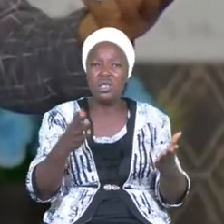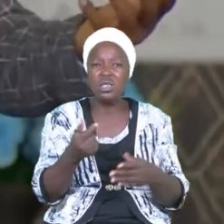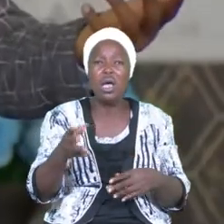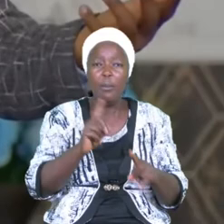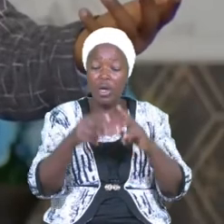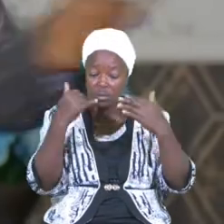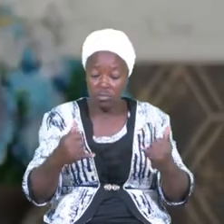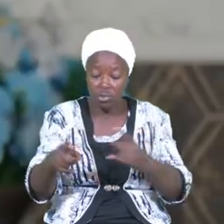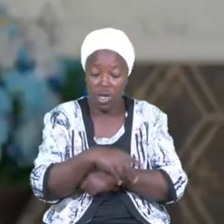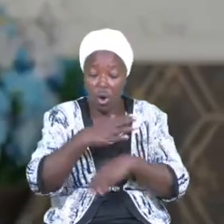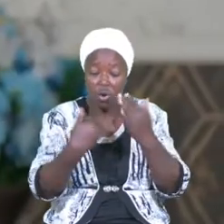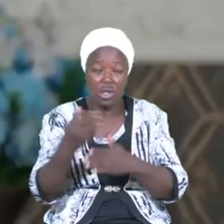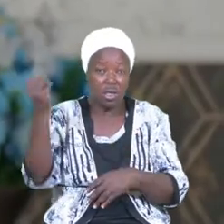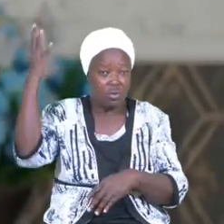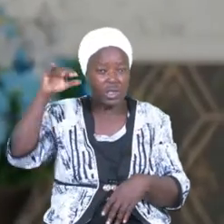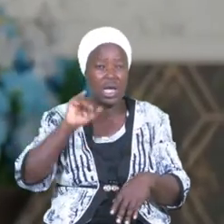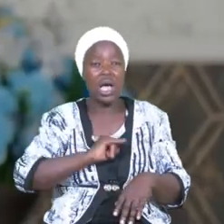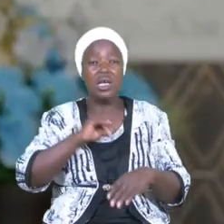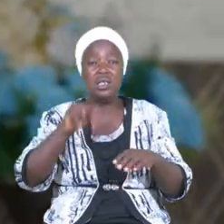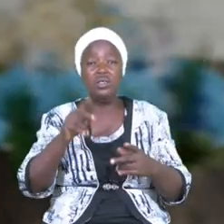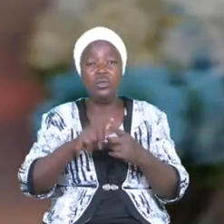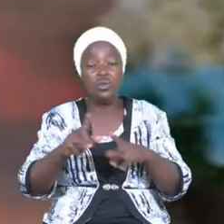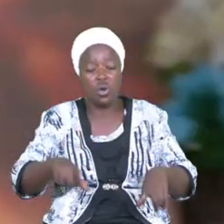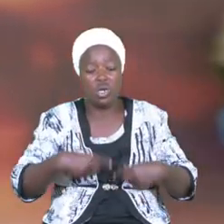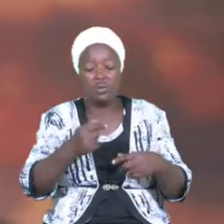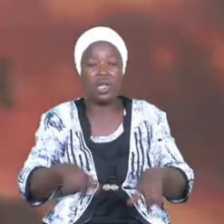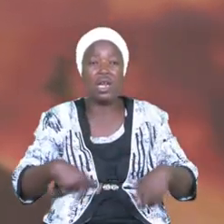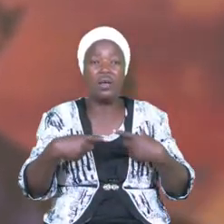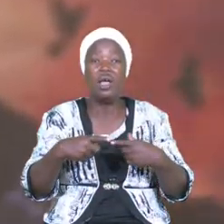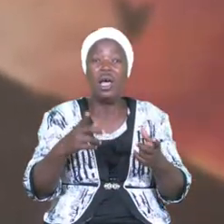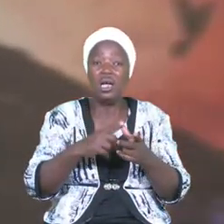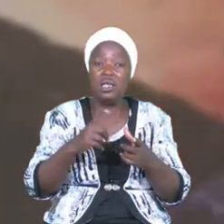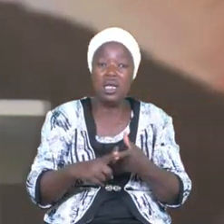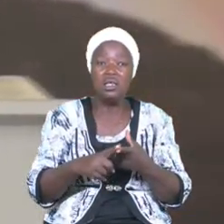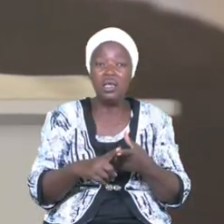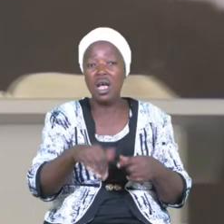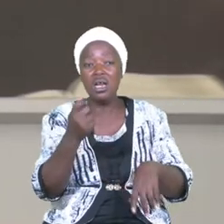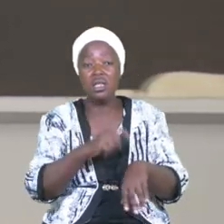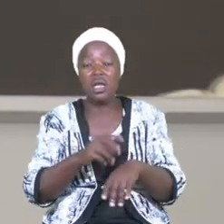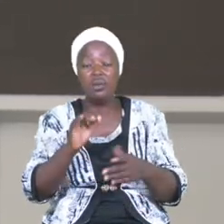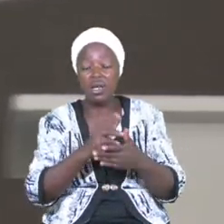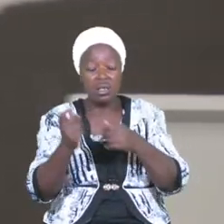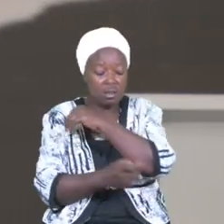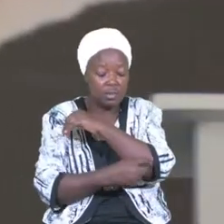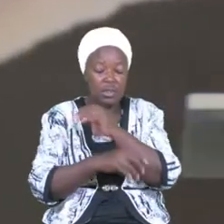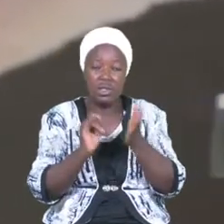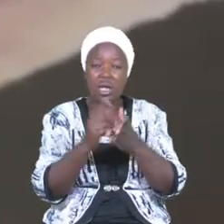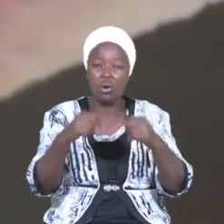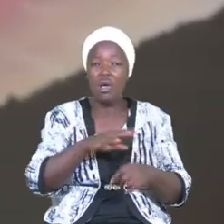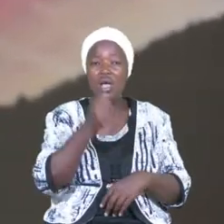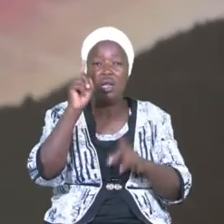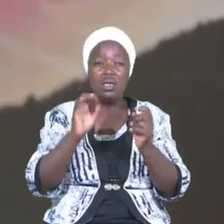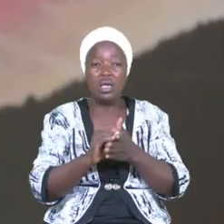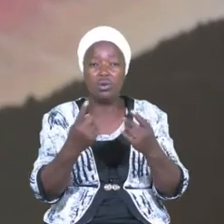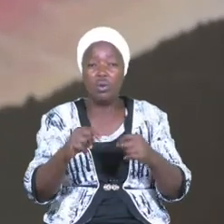grace I need to live the life, and any trial that comes, any temptation that comes today, any